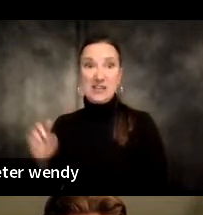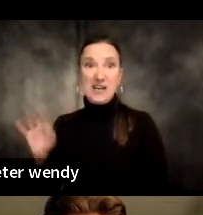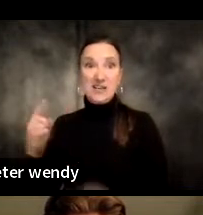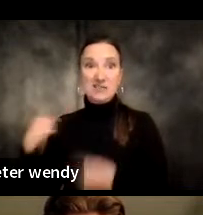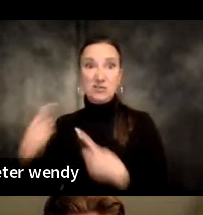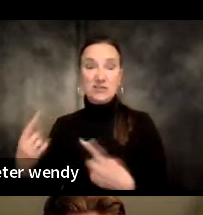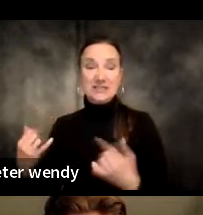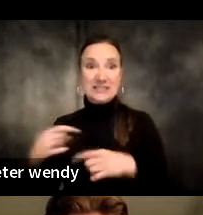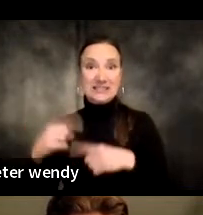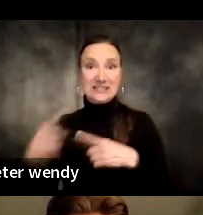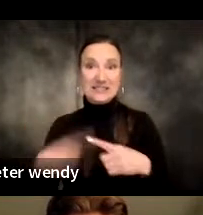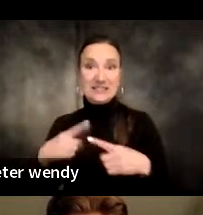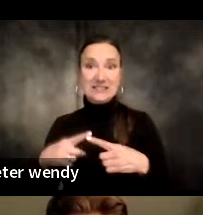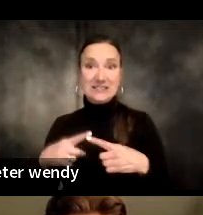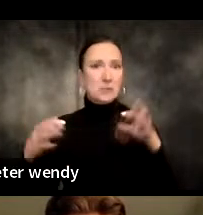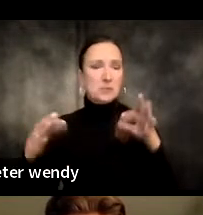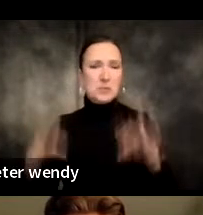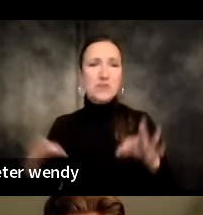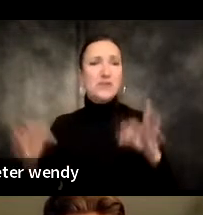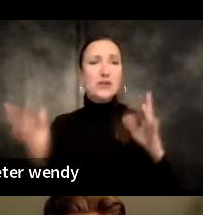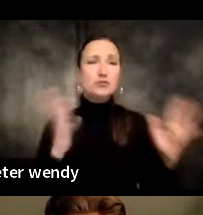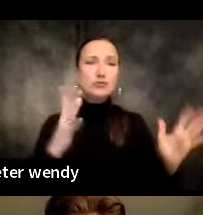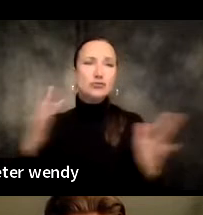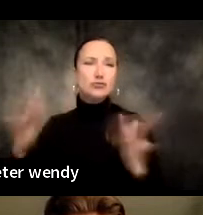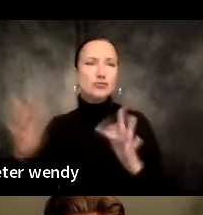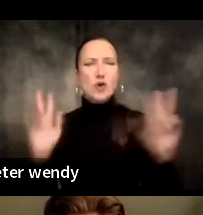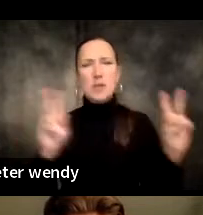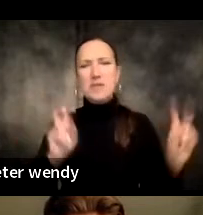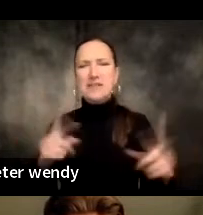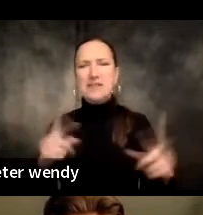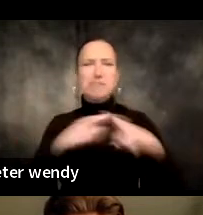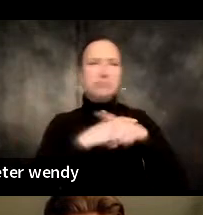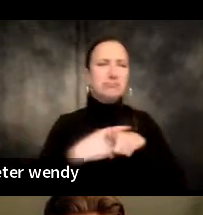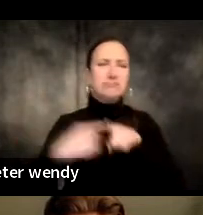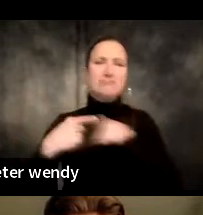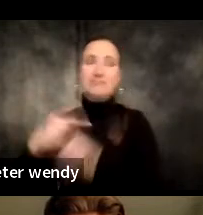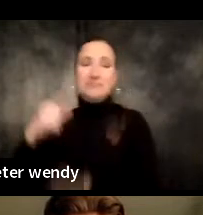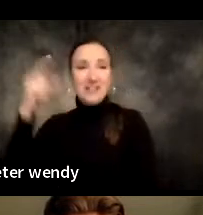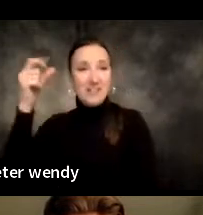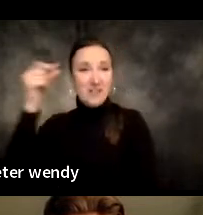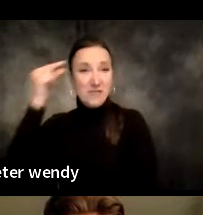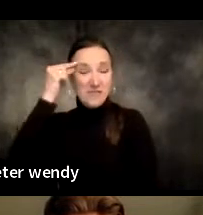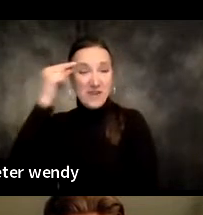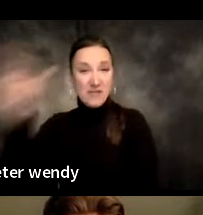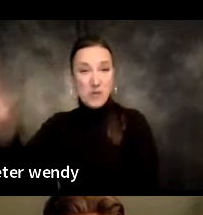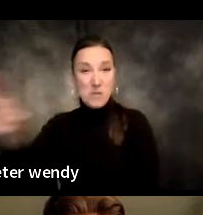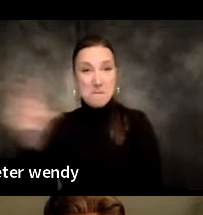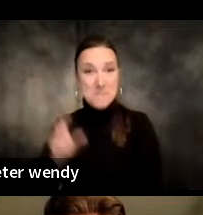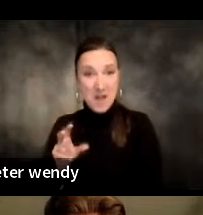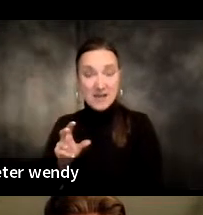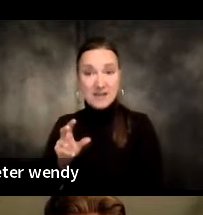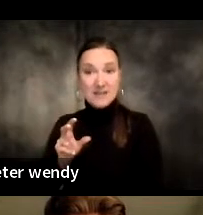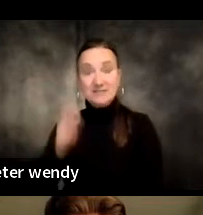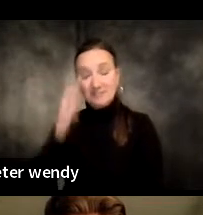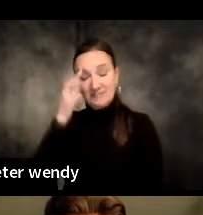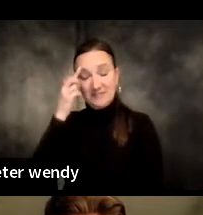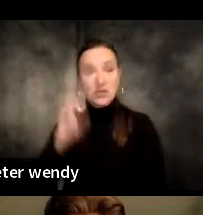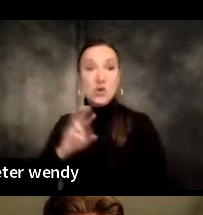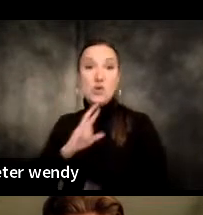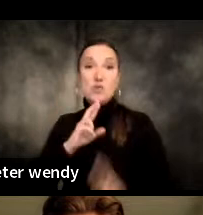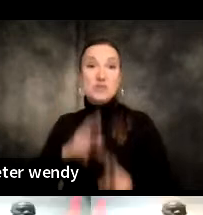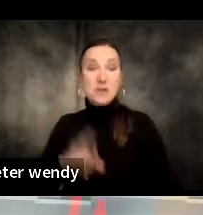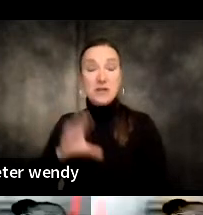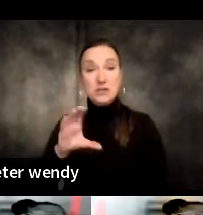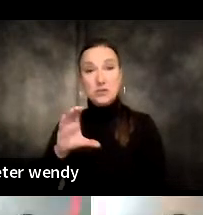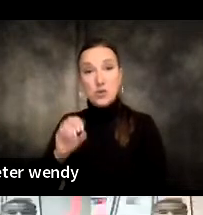And we're facing a perfect storm of issues. The federal money that had been prevalent in recent years as a response to the